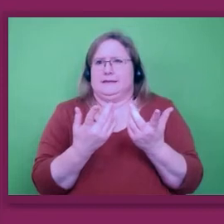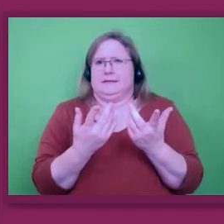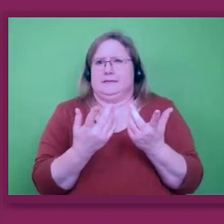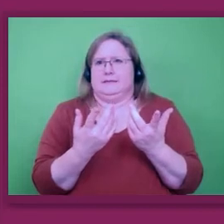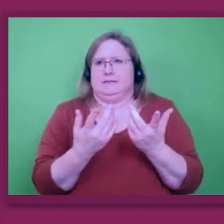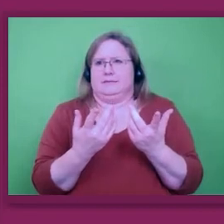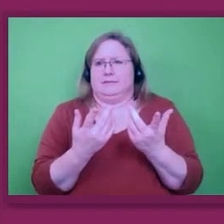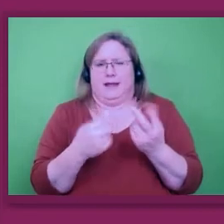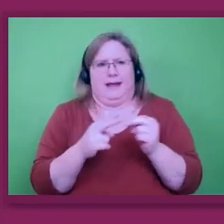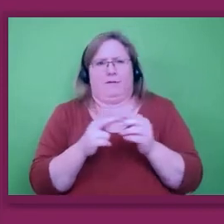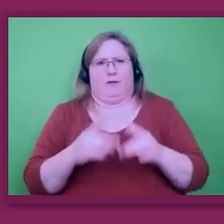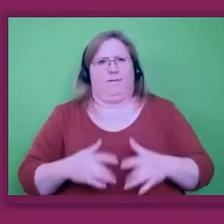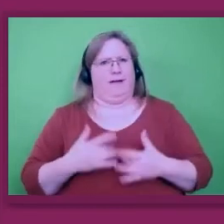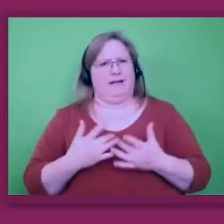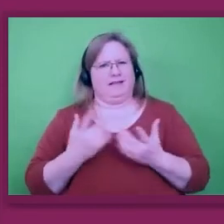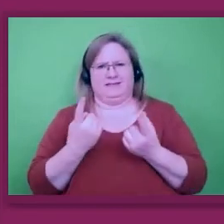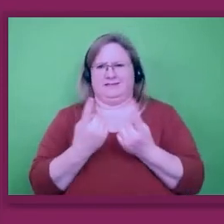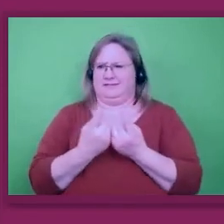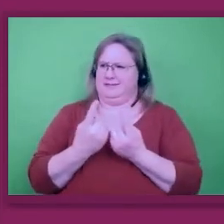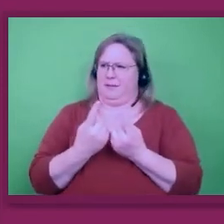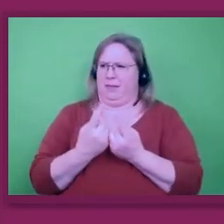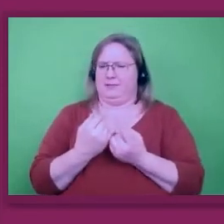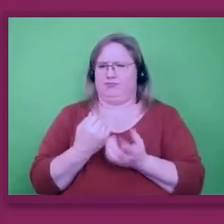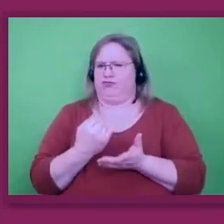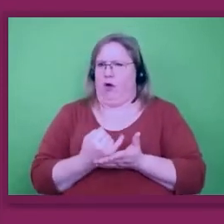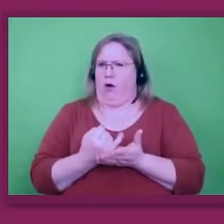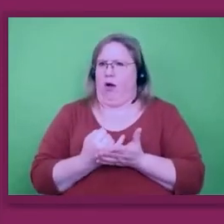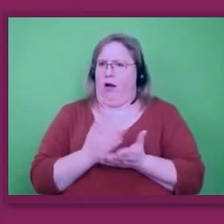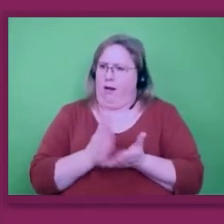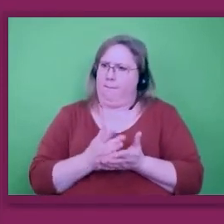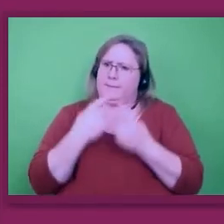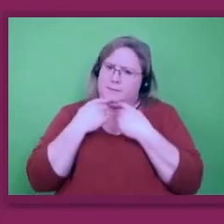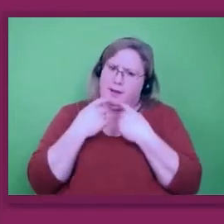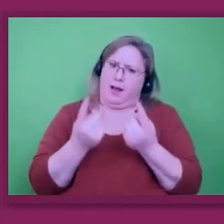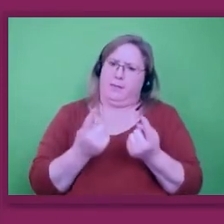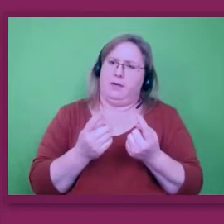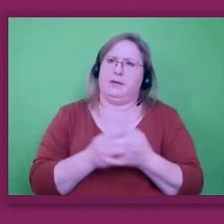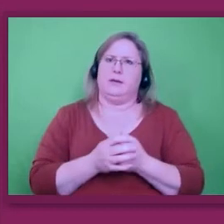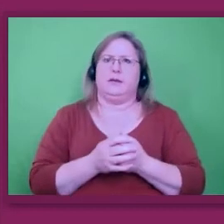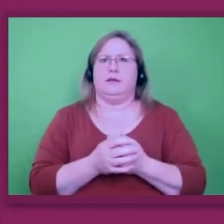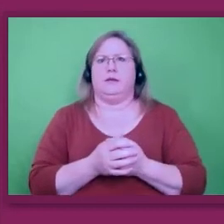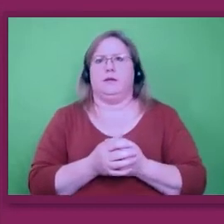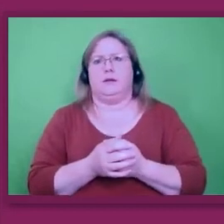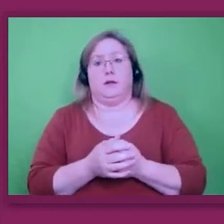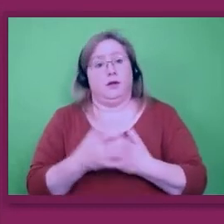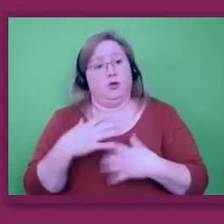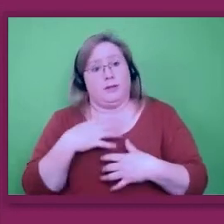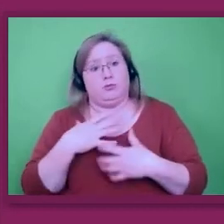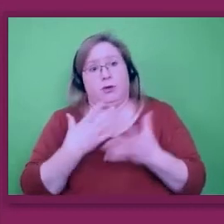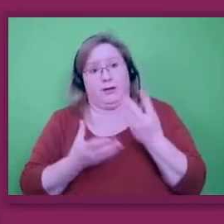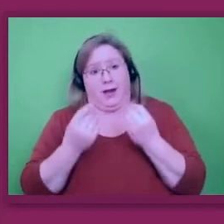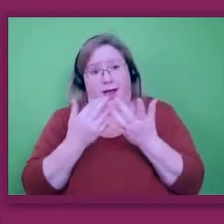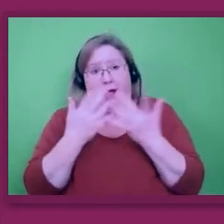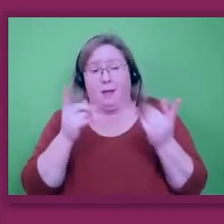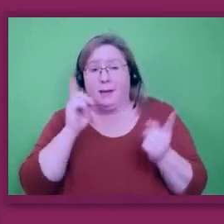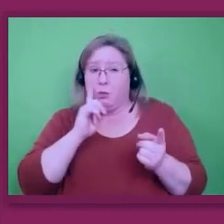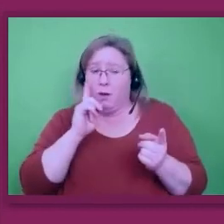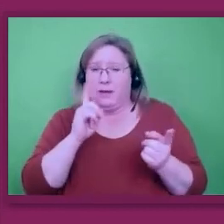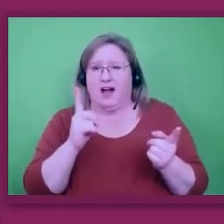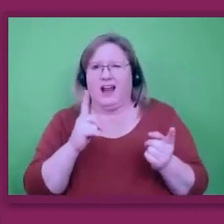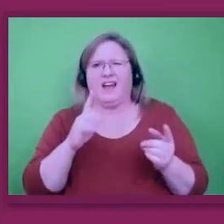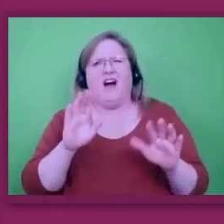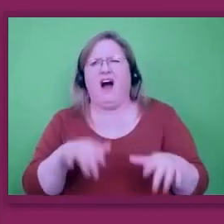is wrong, basically. You'll be surprised to hear how many women were like, oh, I